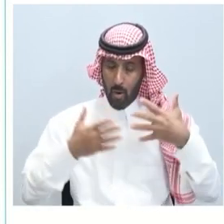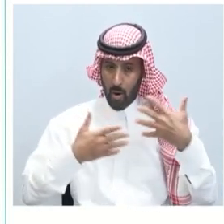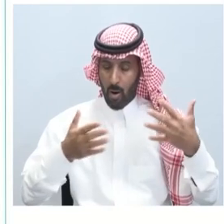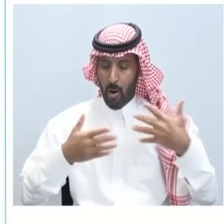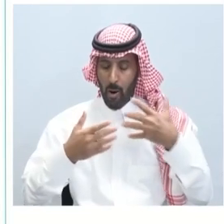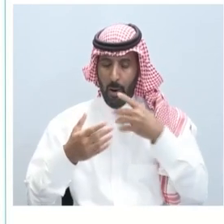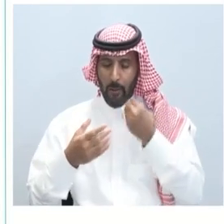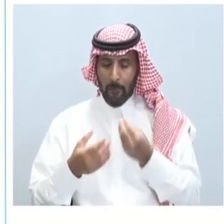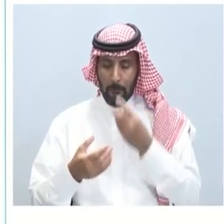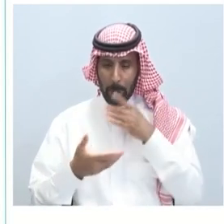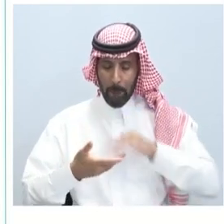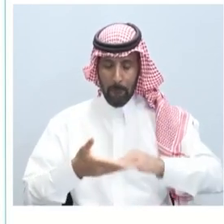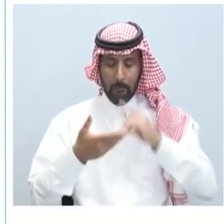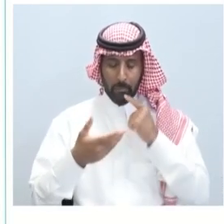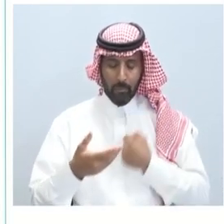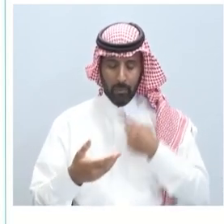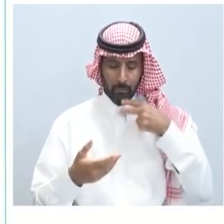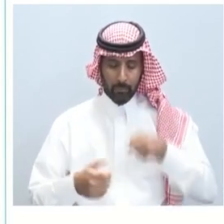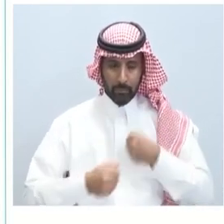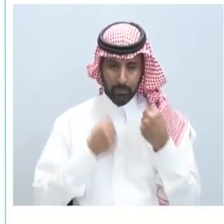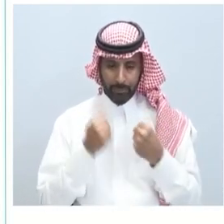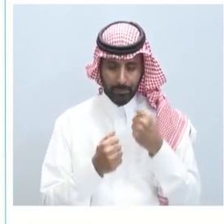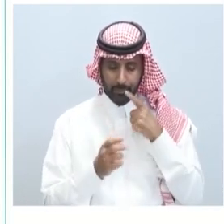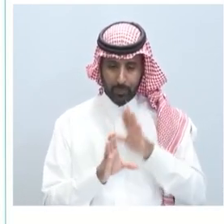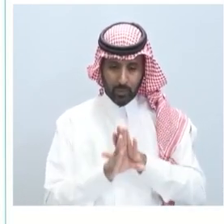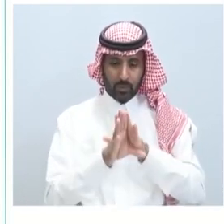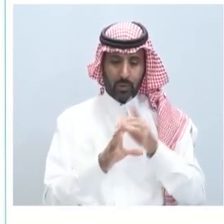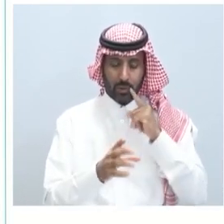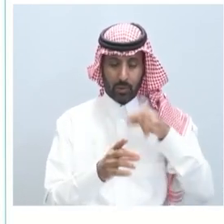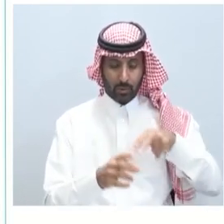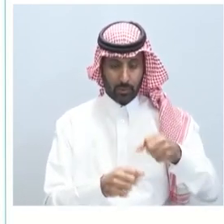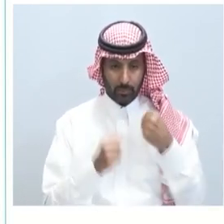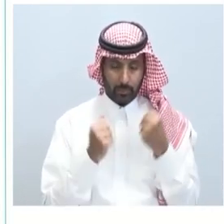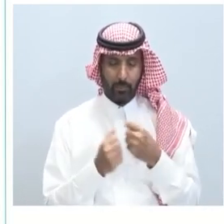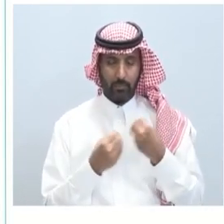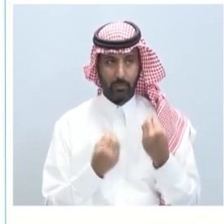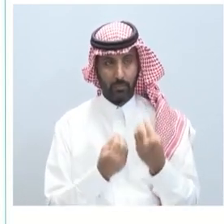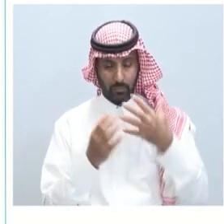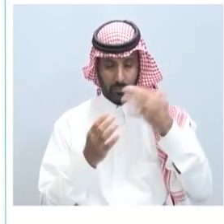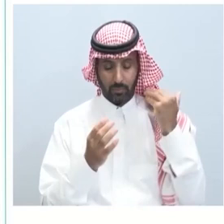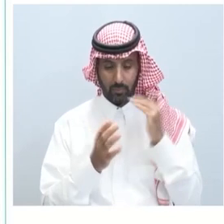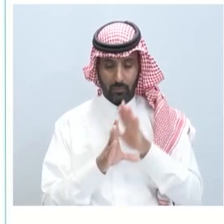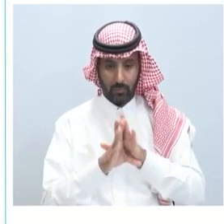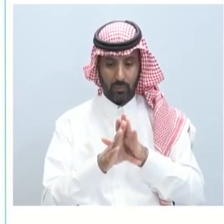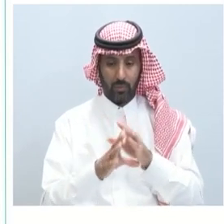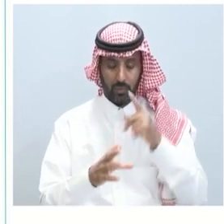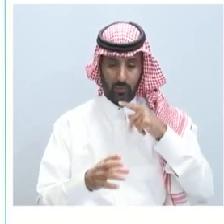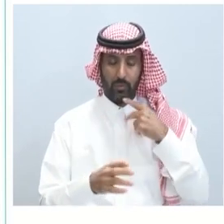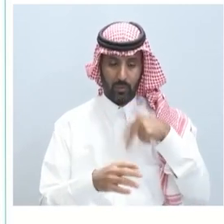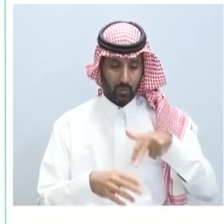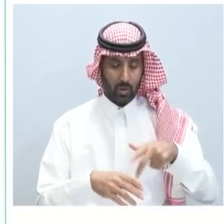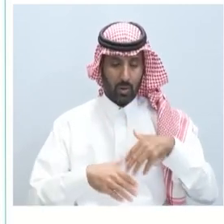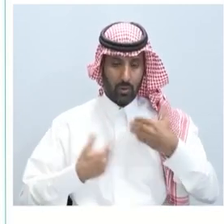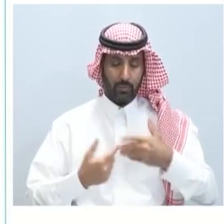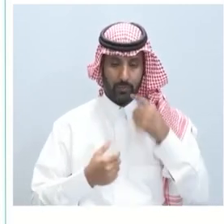helped, yes, motivate me to go outside. So, it pushed me to go outside